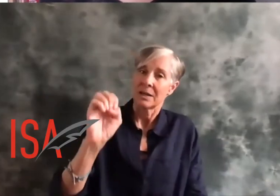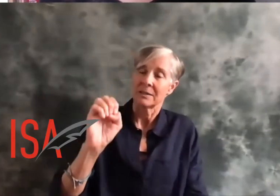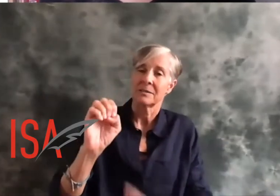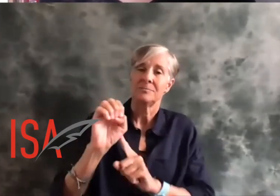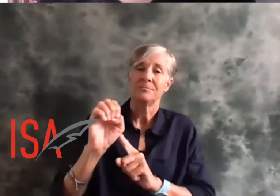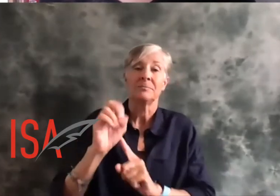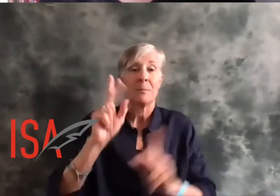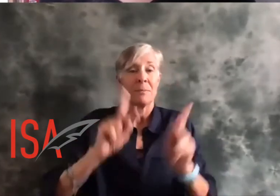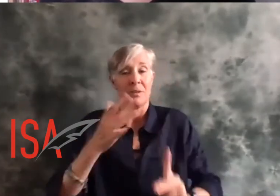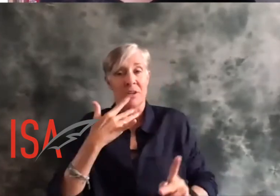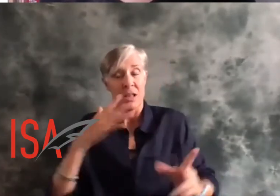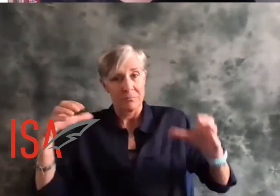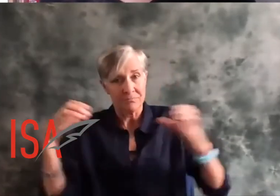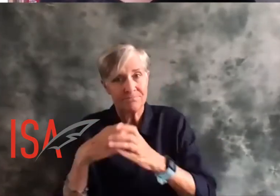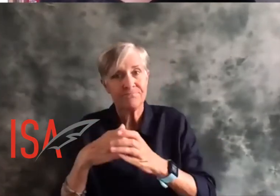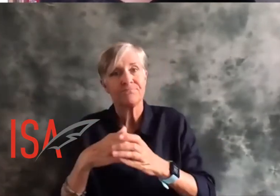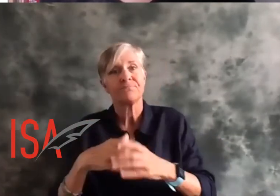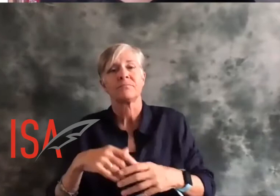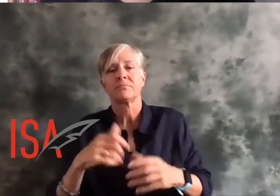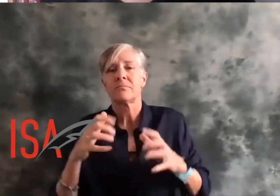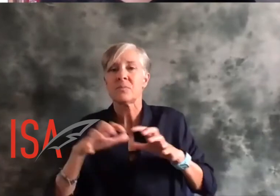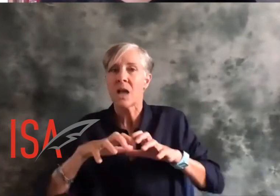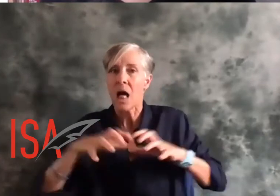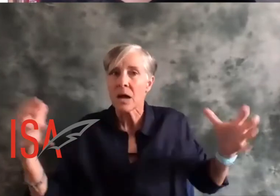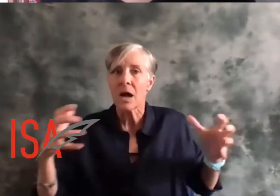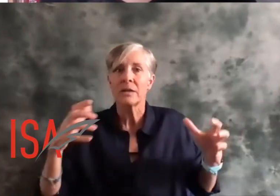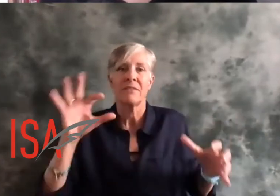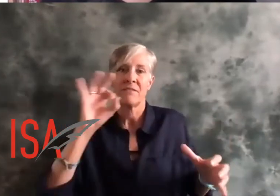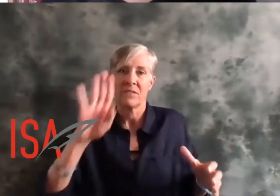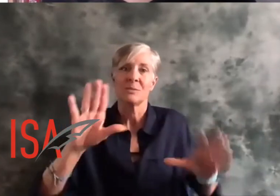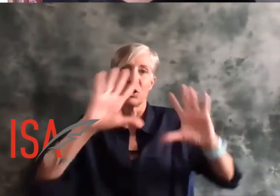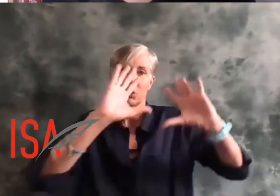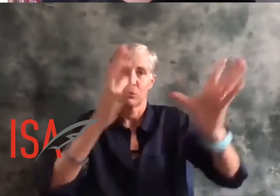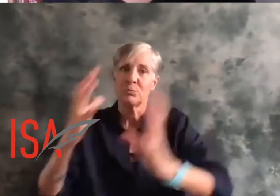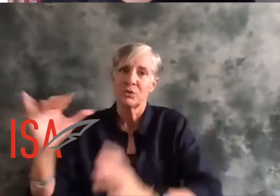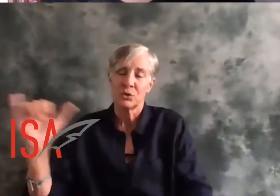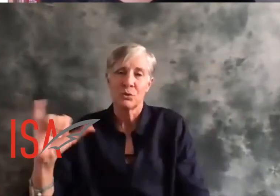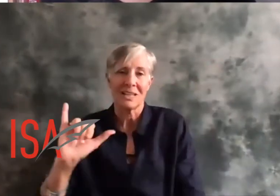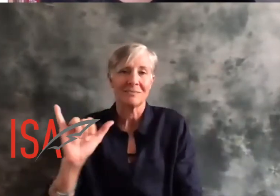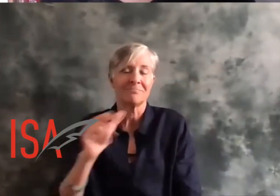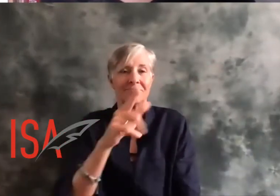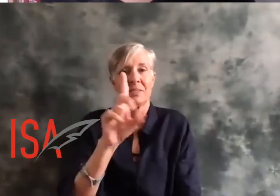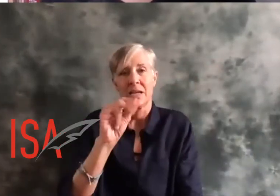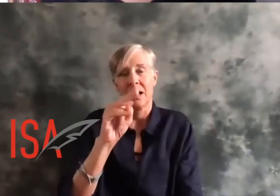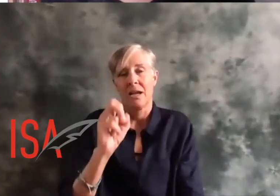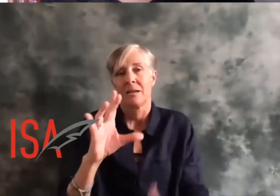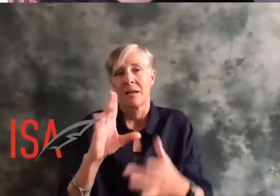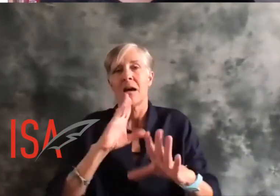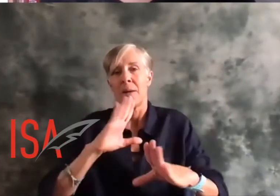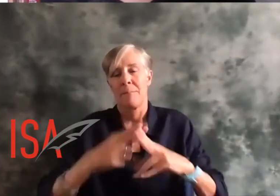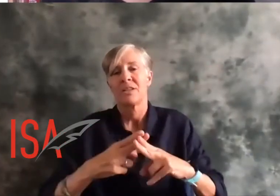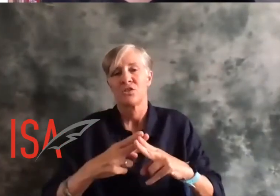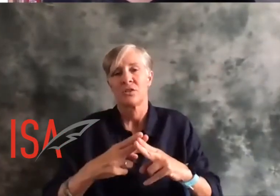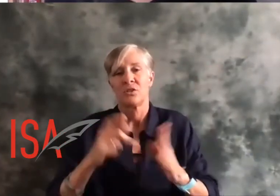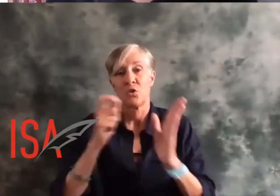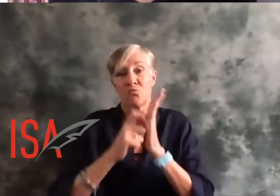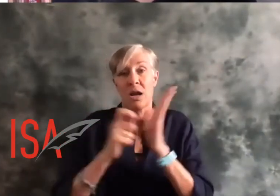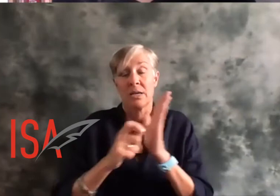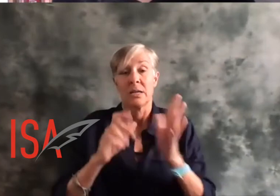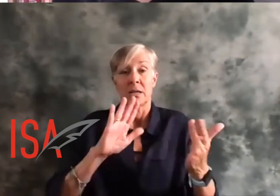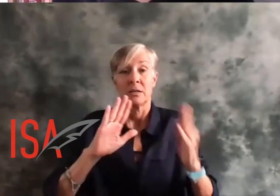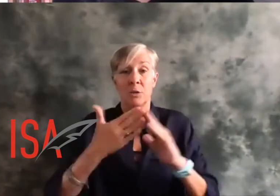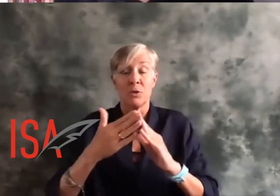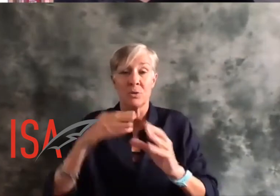people of color. There are tons of Facebook groups. There are, like Diane was mentioning, a writing community on